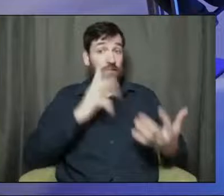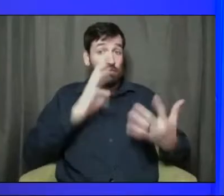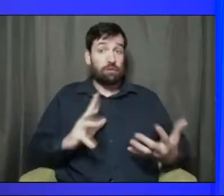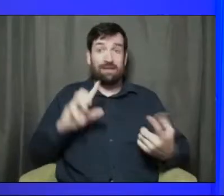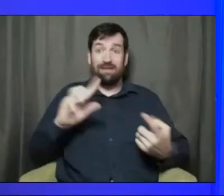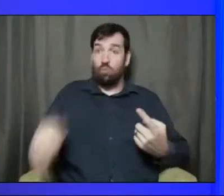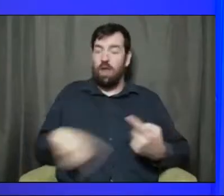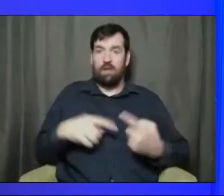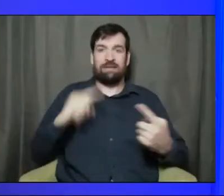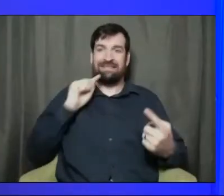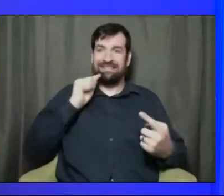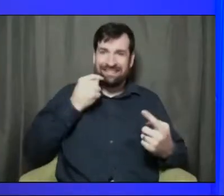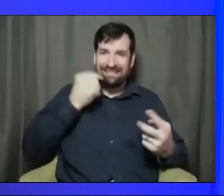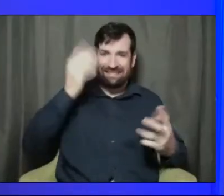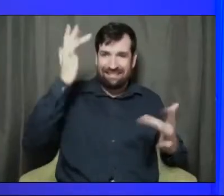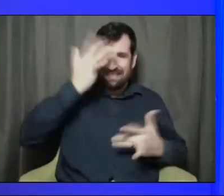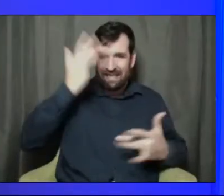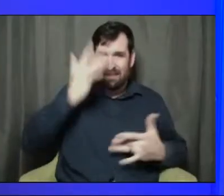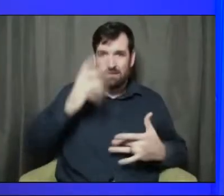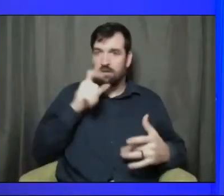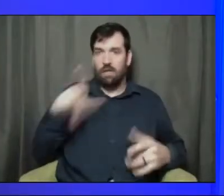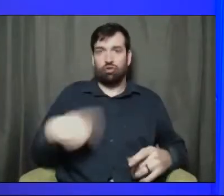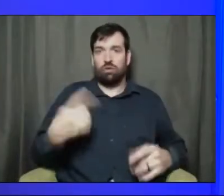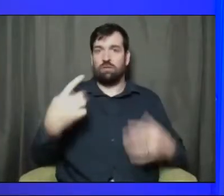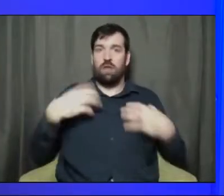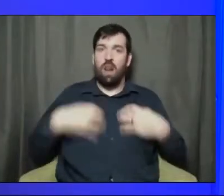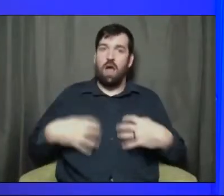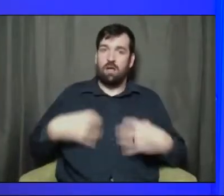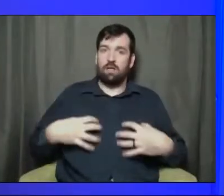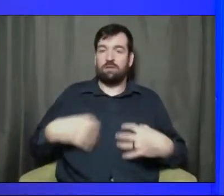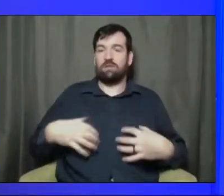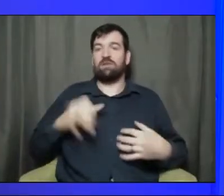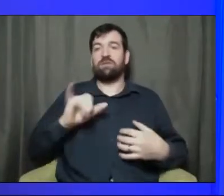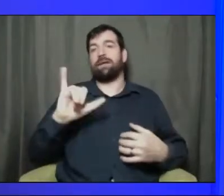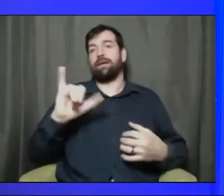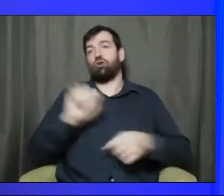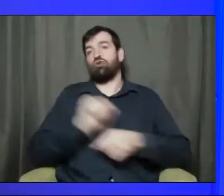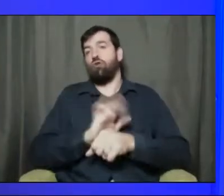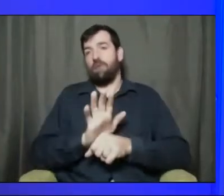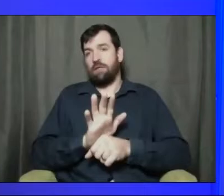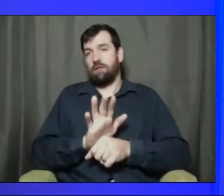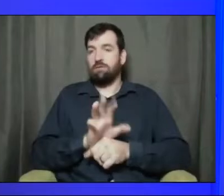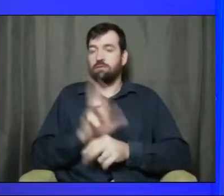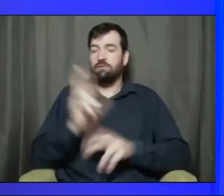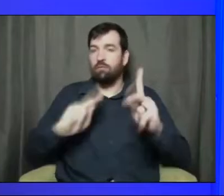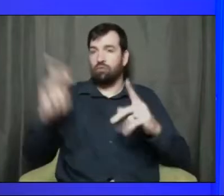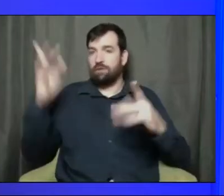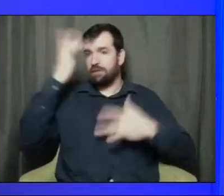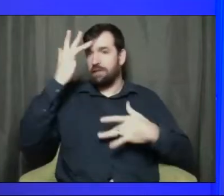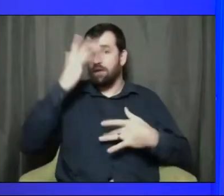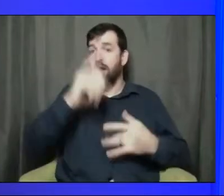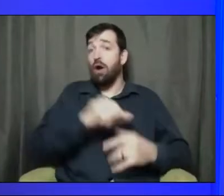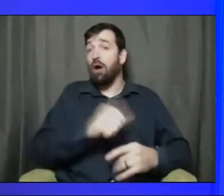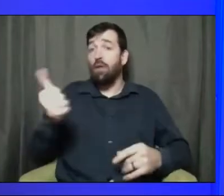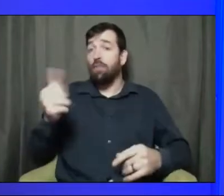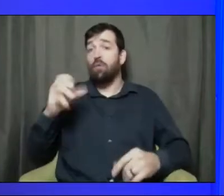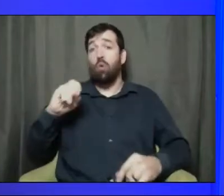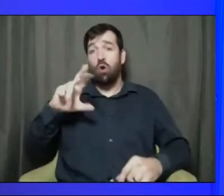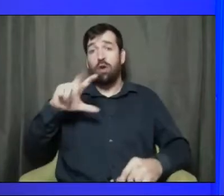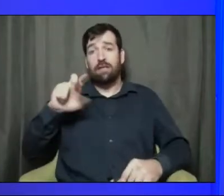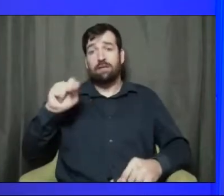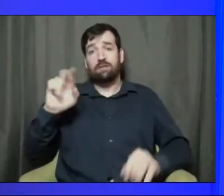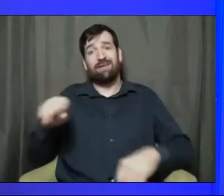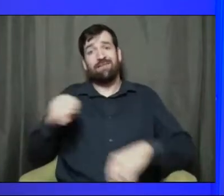illness, then it isn't just the lungs in a case like coronavirus where people get sick. Other organs have effects. So